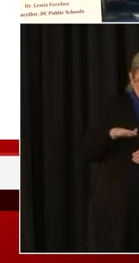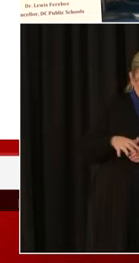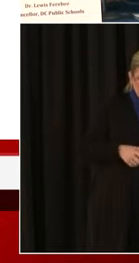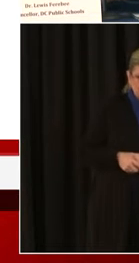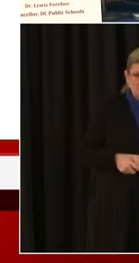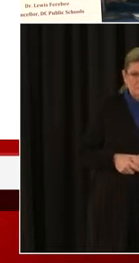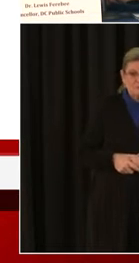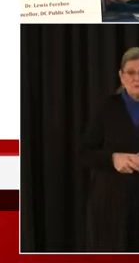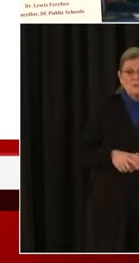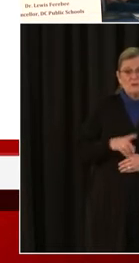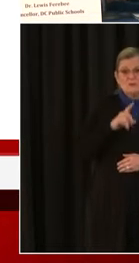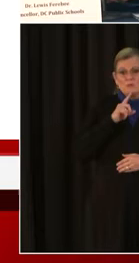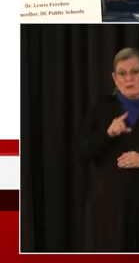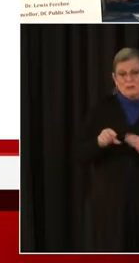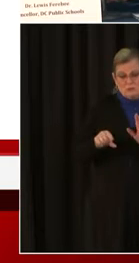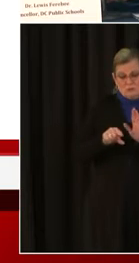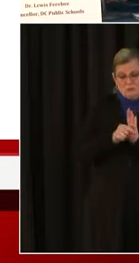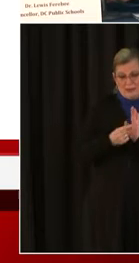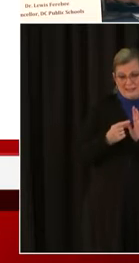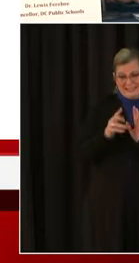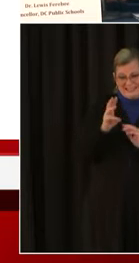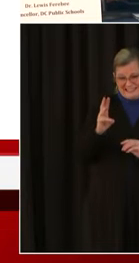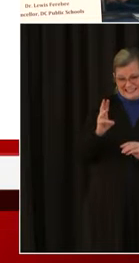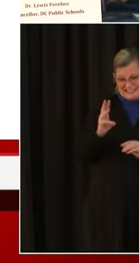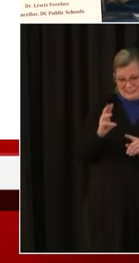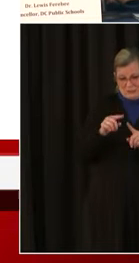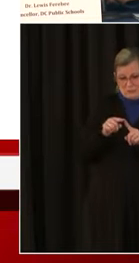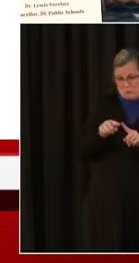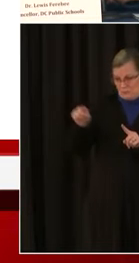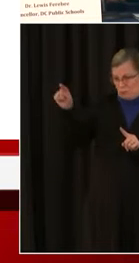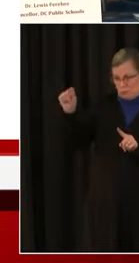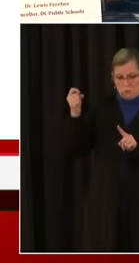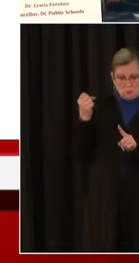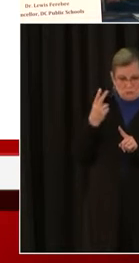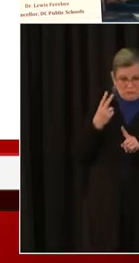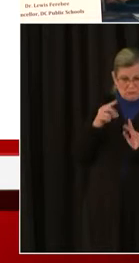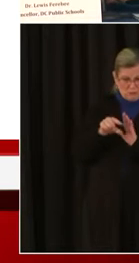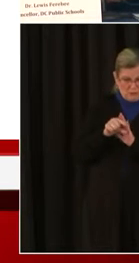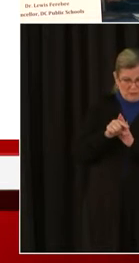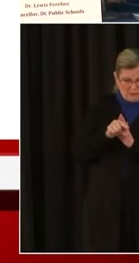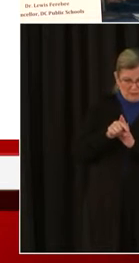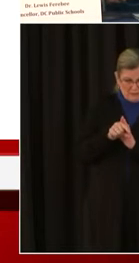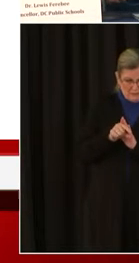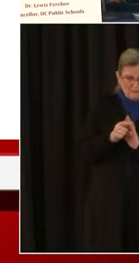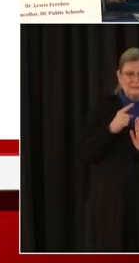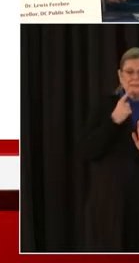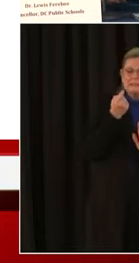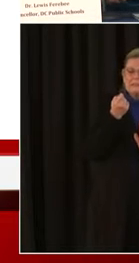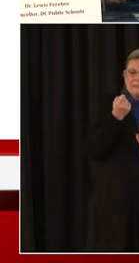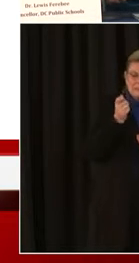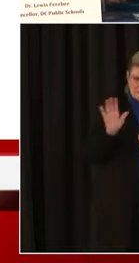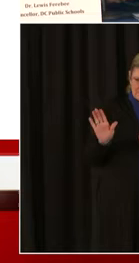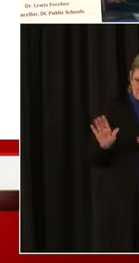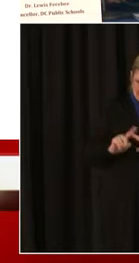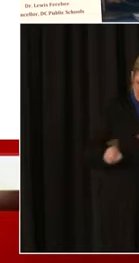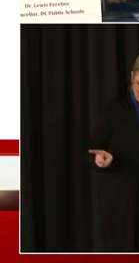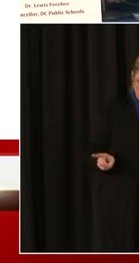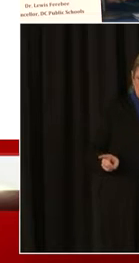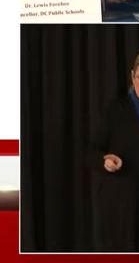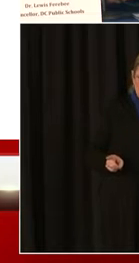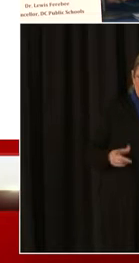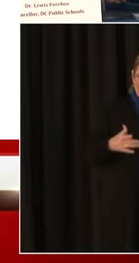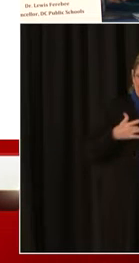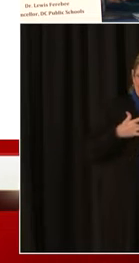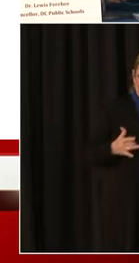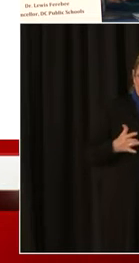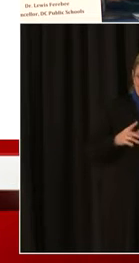serve students in grades 6 through 12. The model here are a little bit different because typically at the secondary